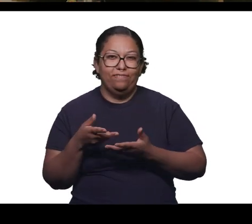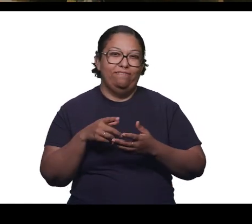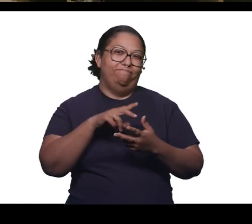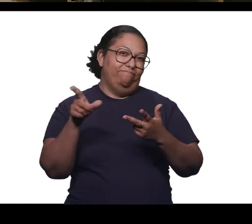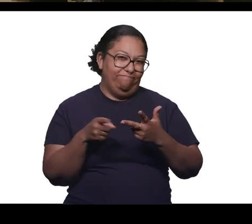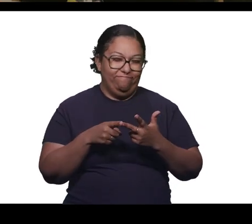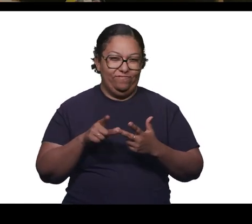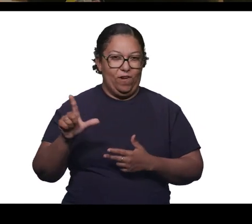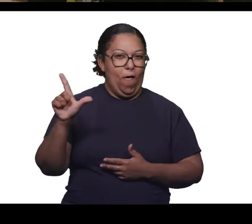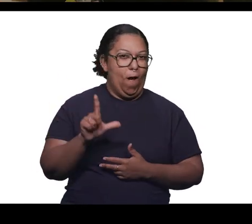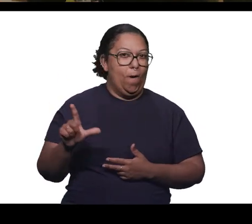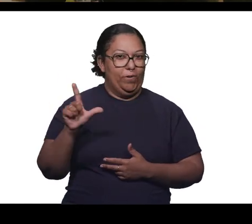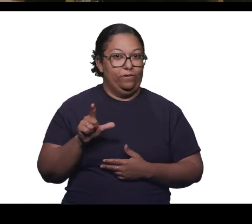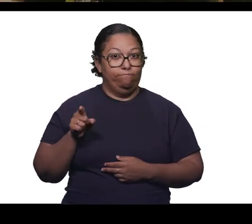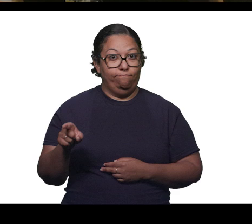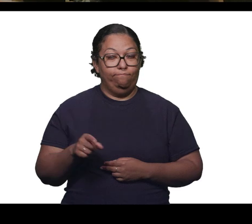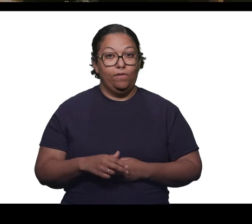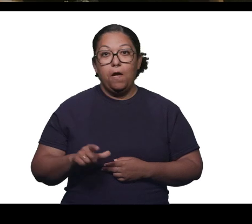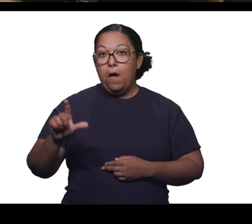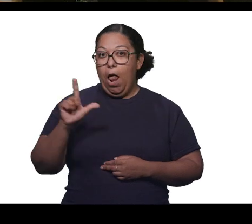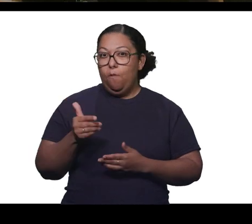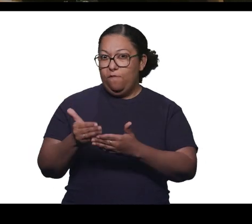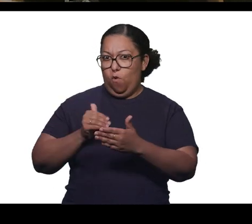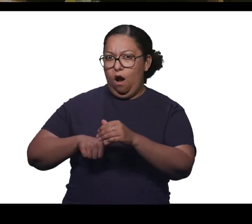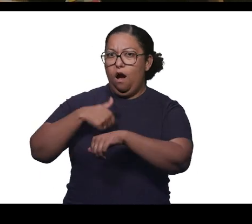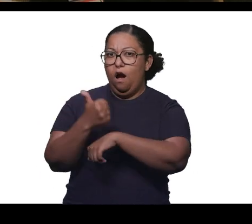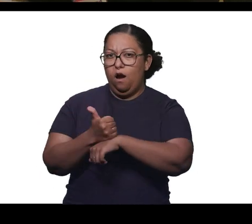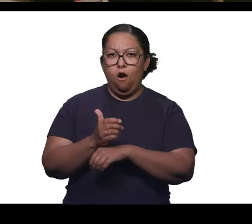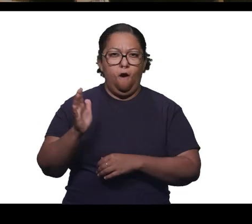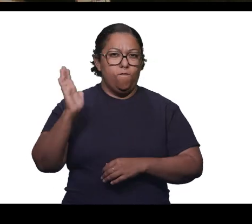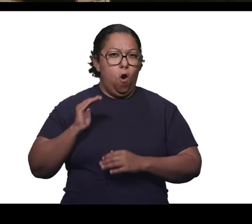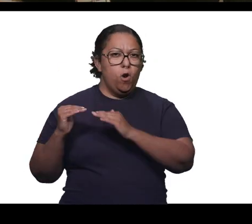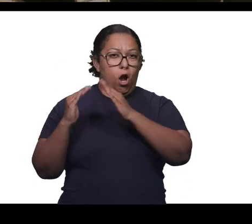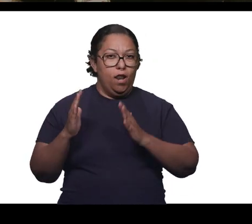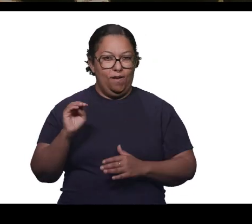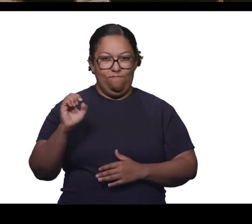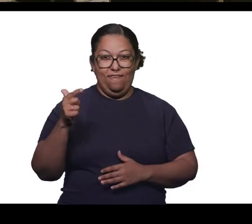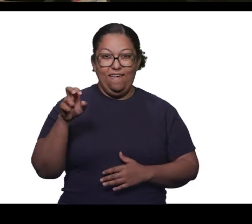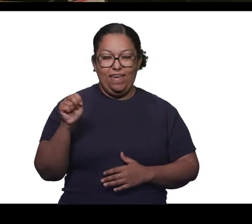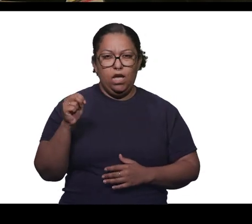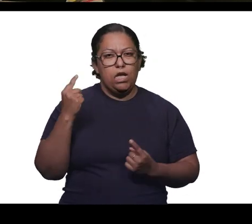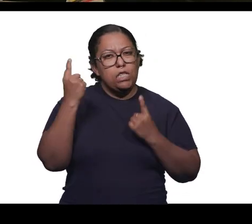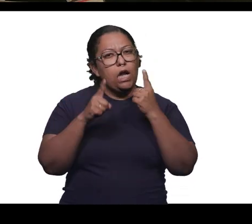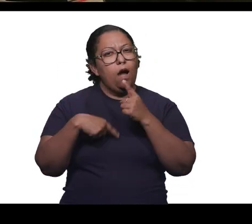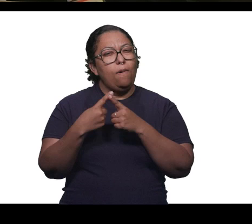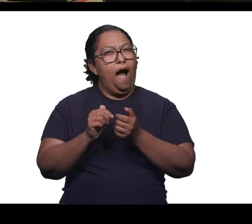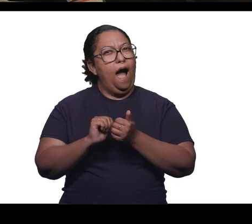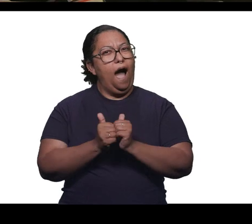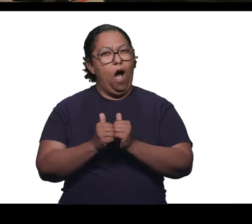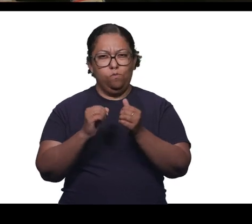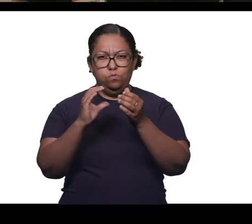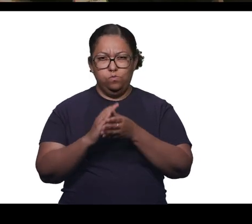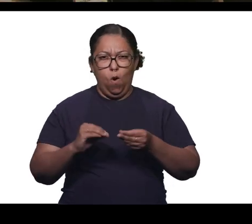museum was even built, one of our former colleagues, Megan Dowd Lambert, was thinking about how do I take my story time out in